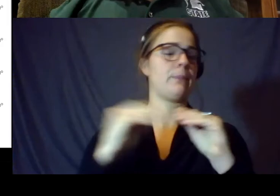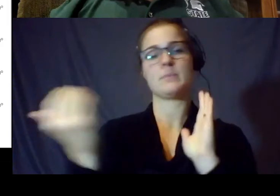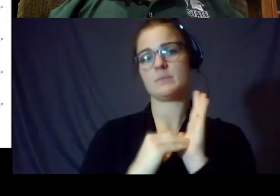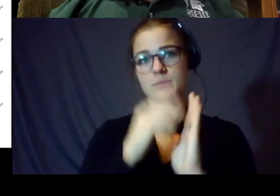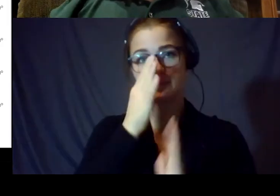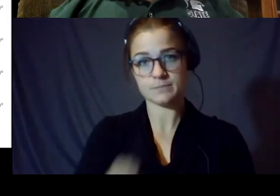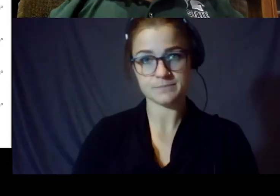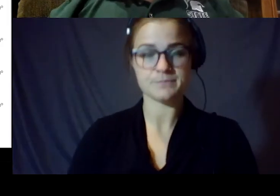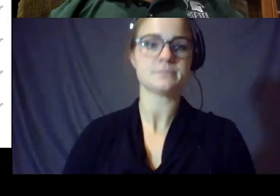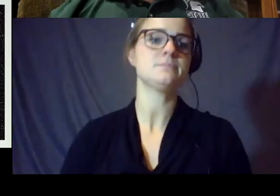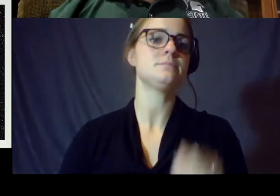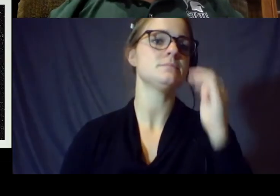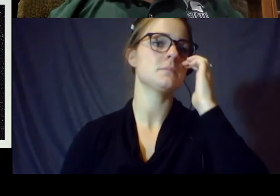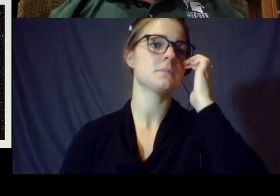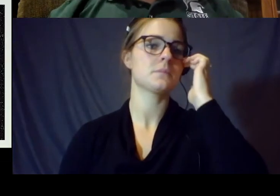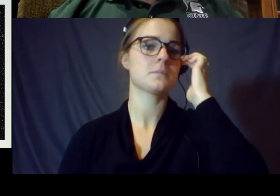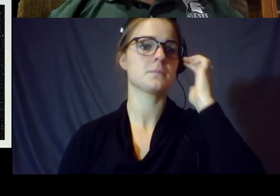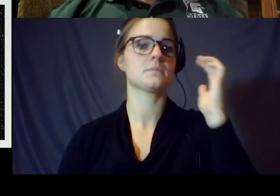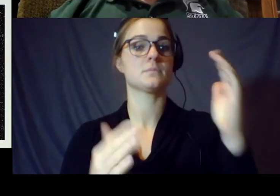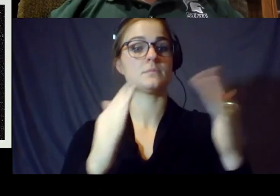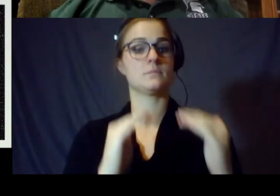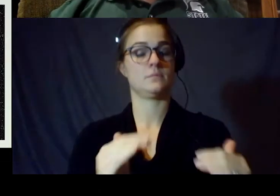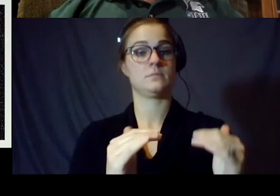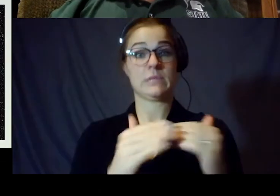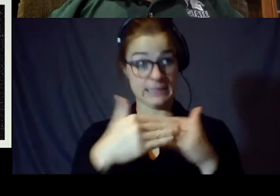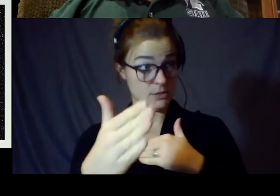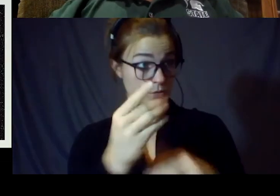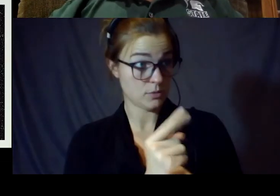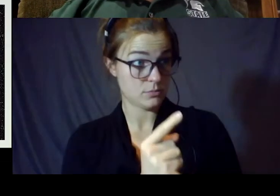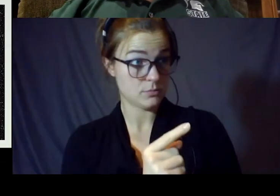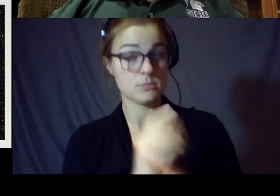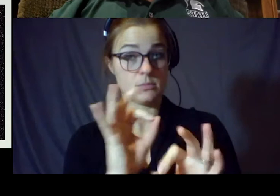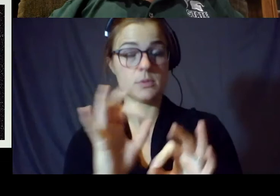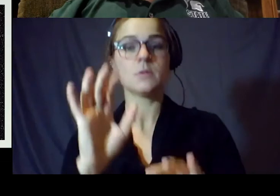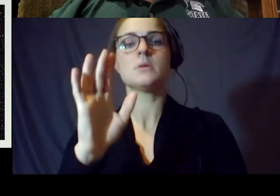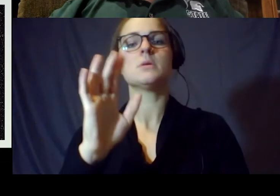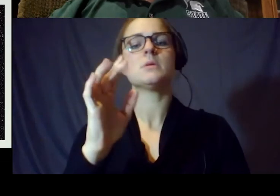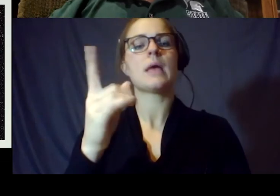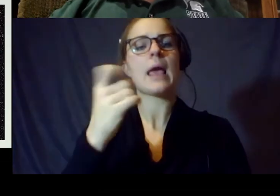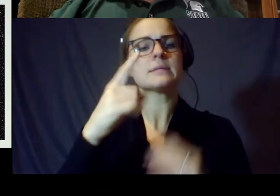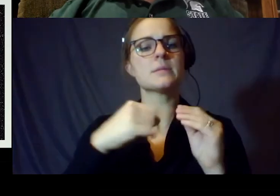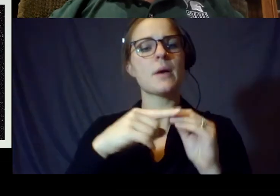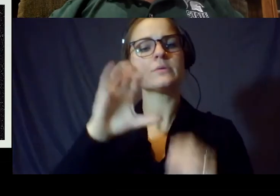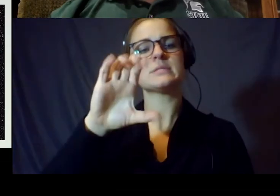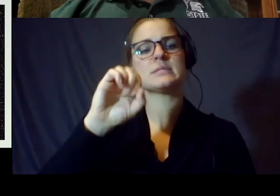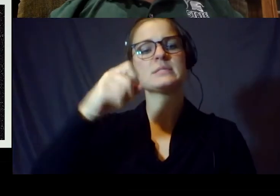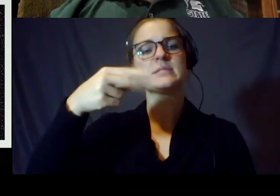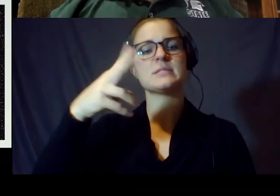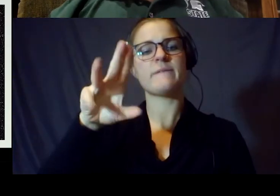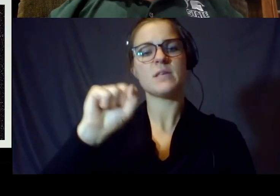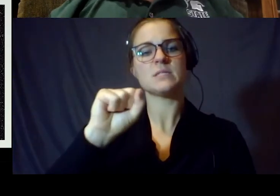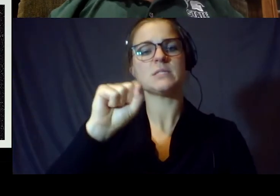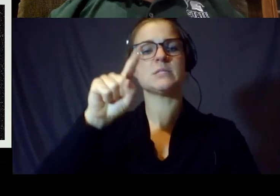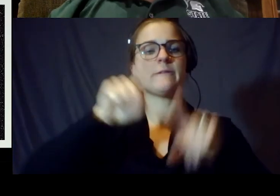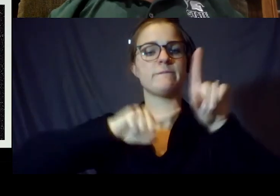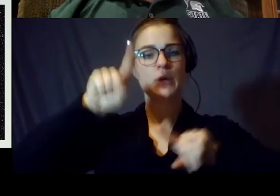Okay, so we said continue at this point. So someone asked about Cepheid variables.